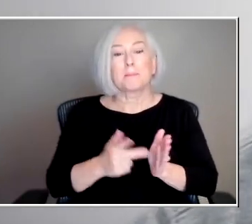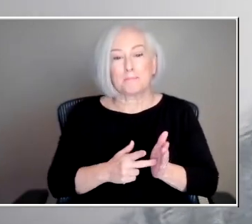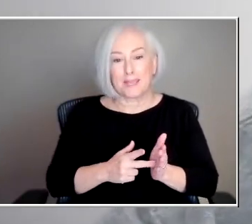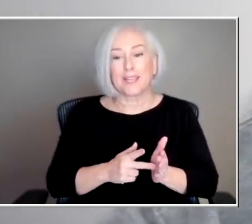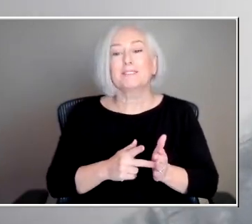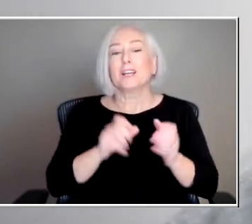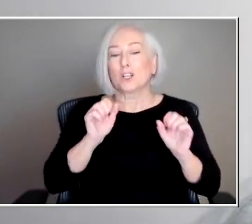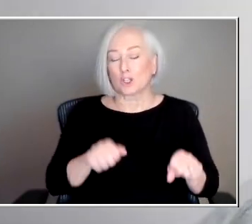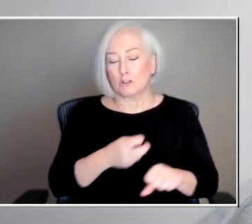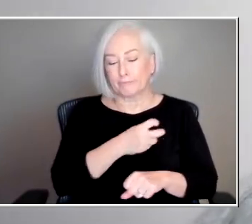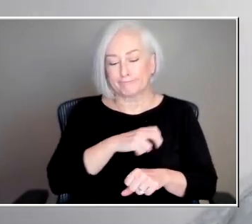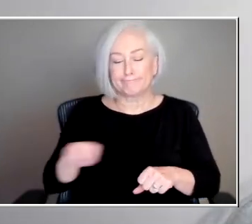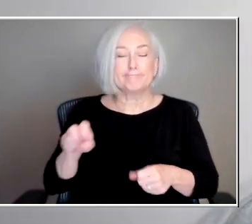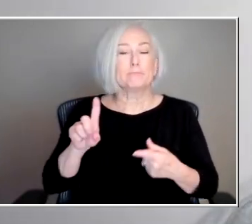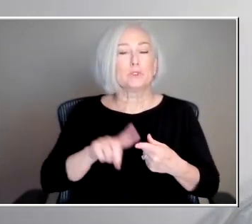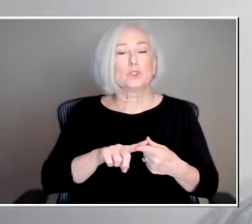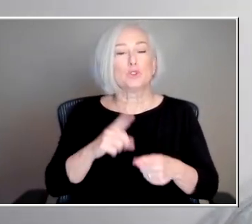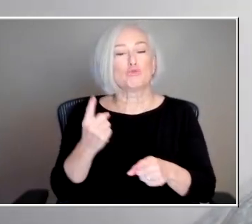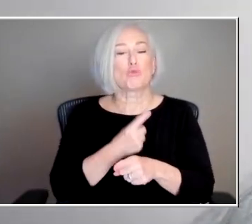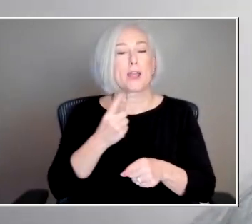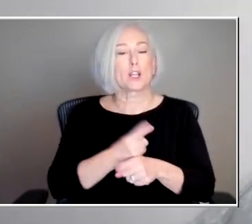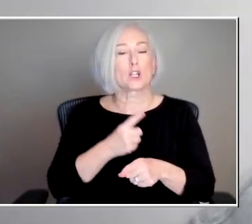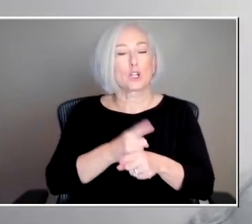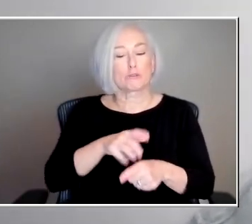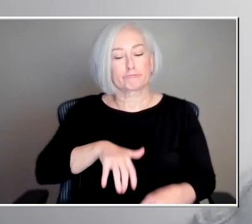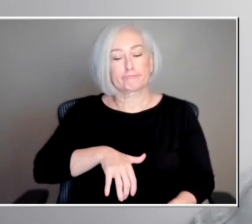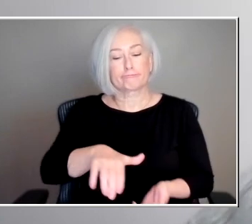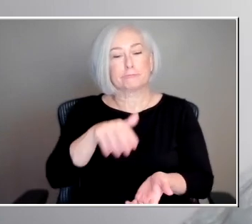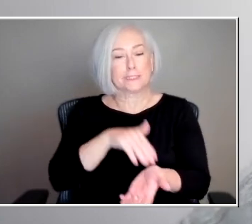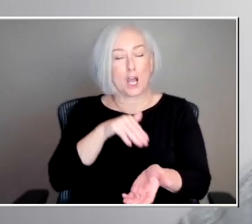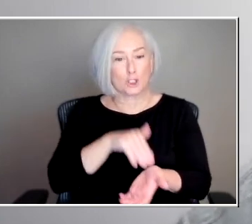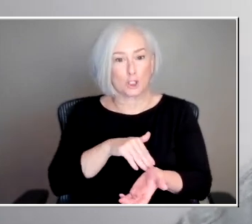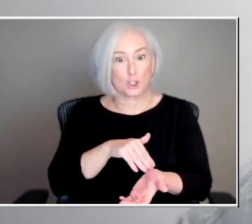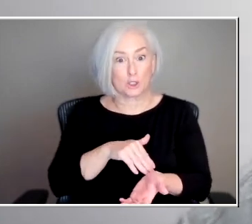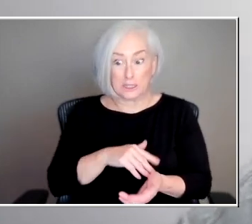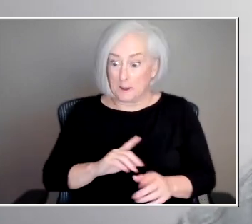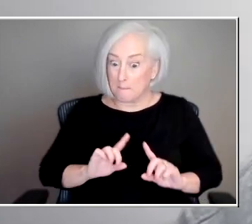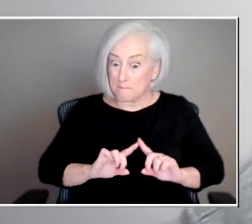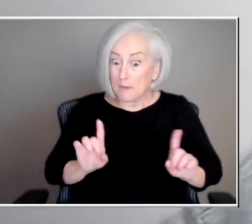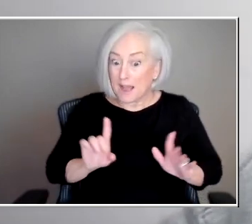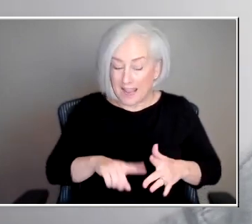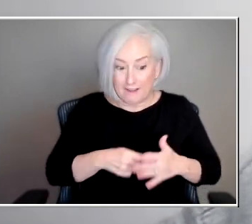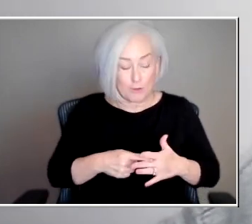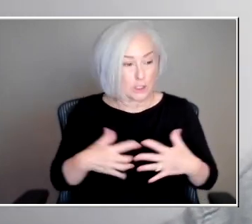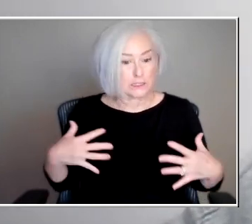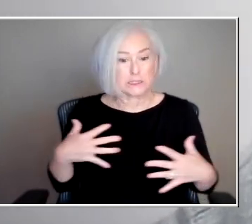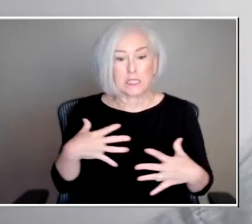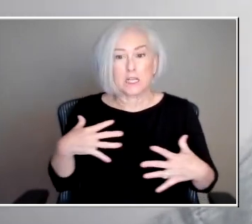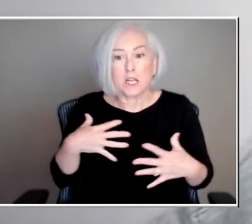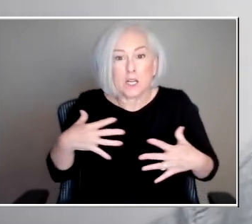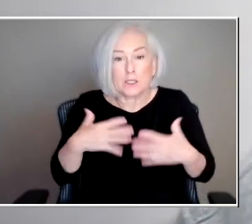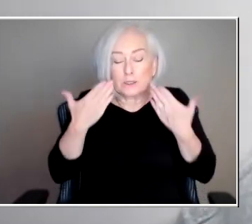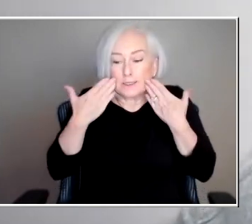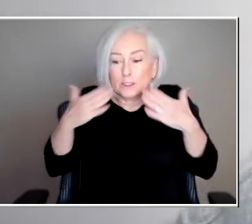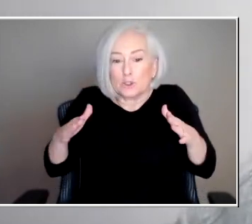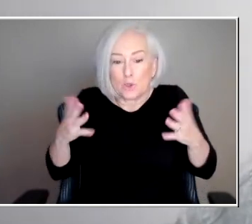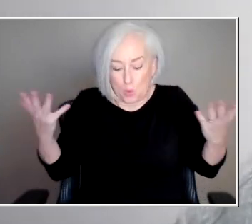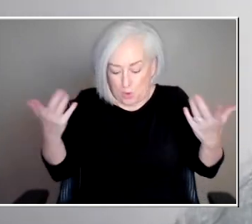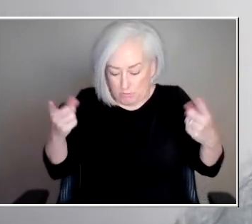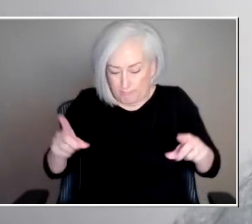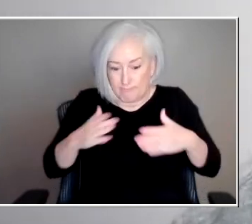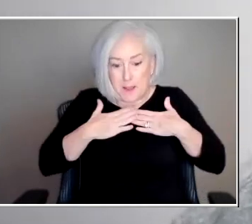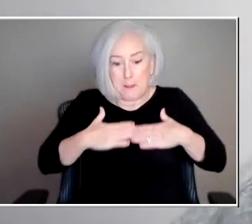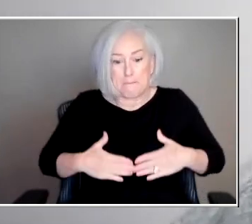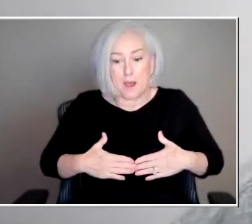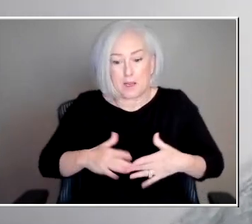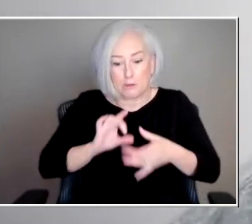the rest of the pregnancy after that. So I was very scared at first, just not knowing what my body might do in reaction